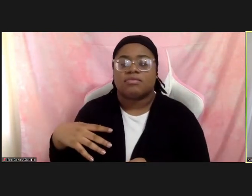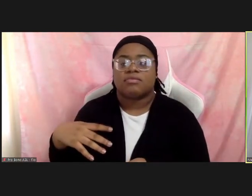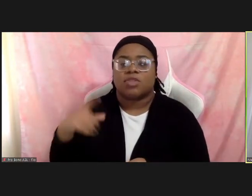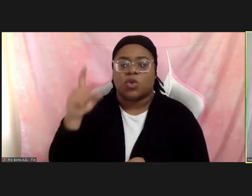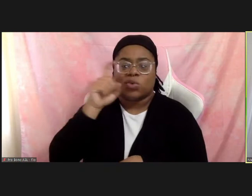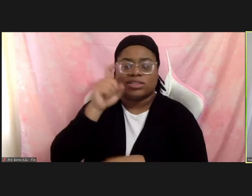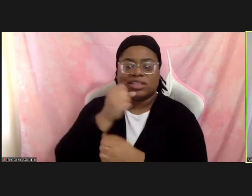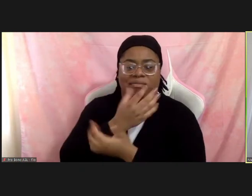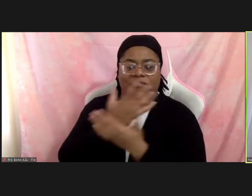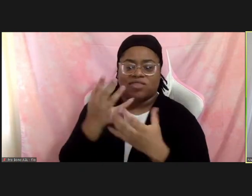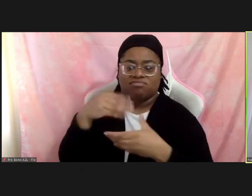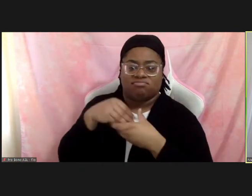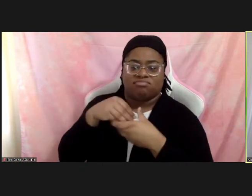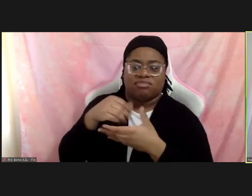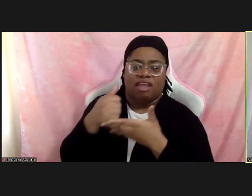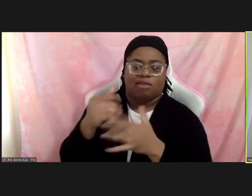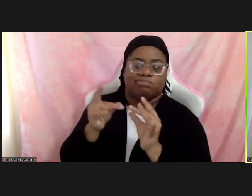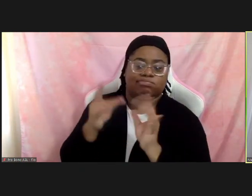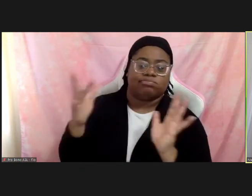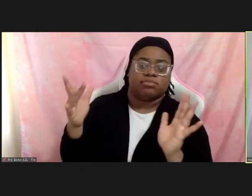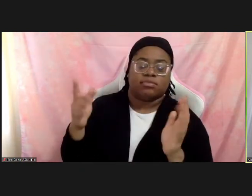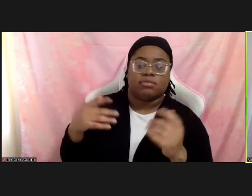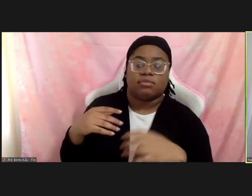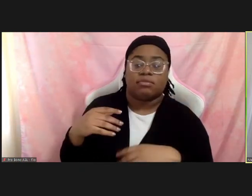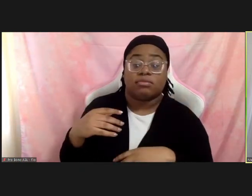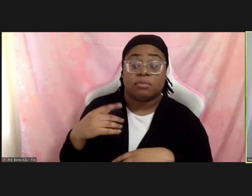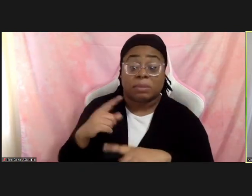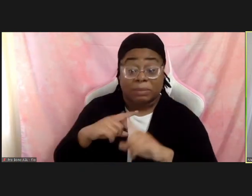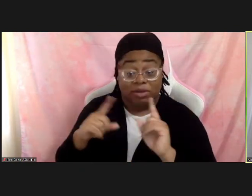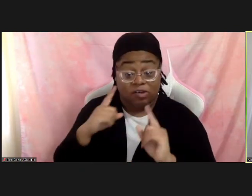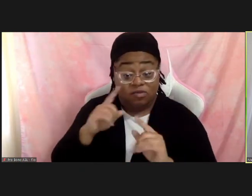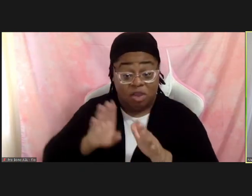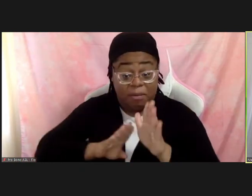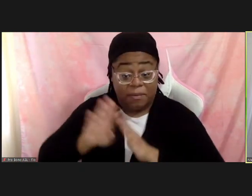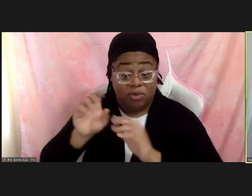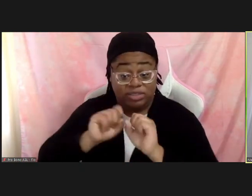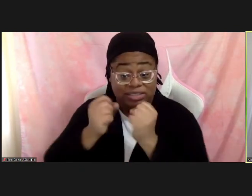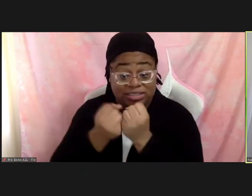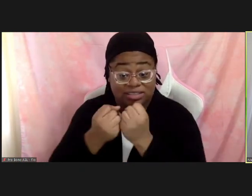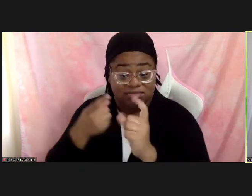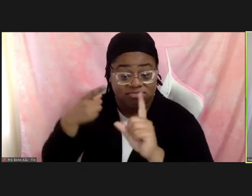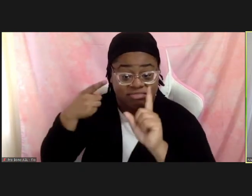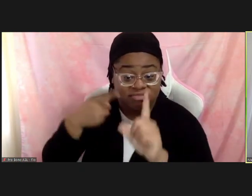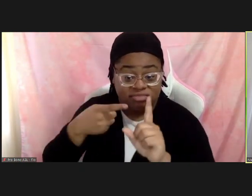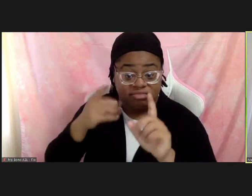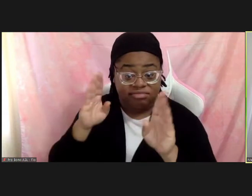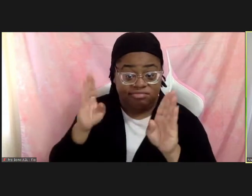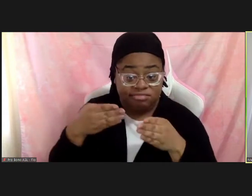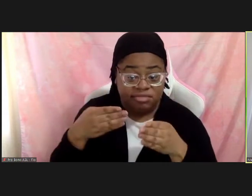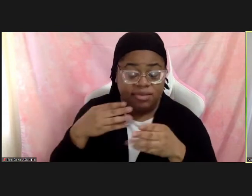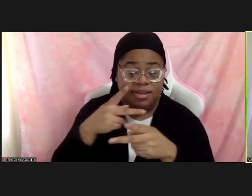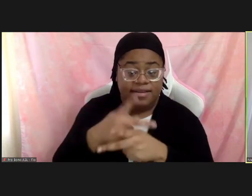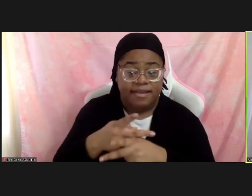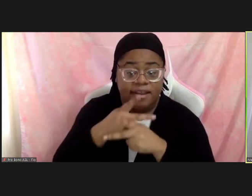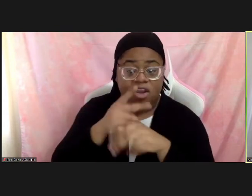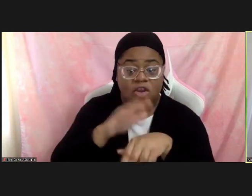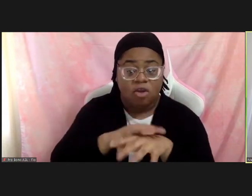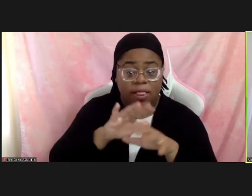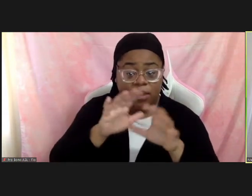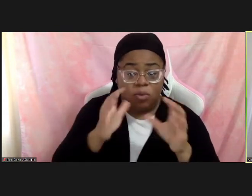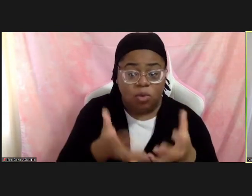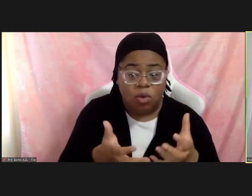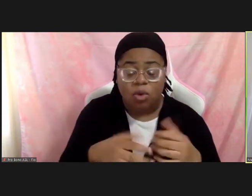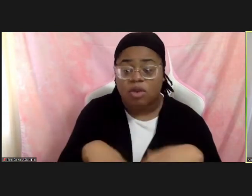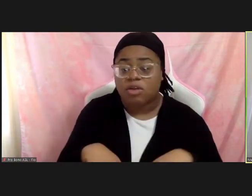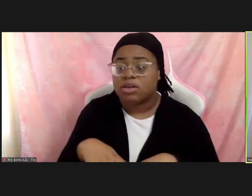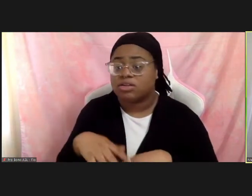us. And in order to build a society that centers care, care of the planet, care of